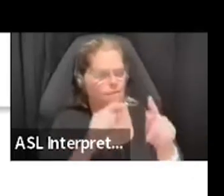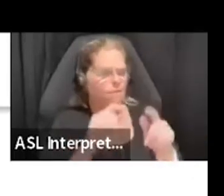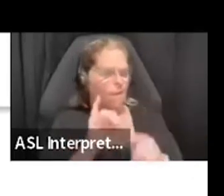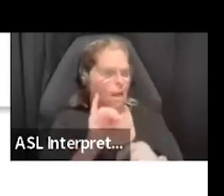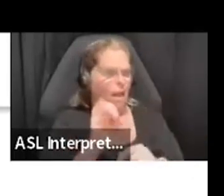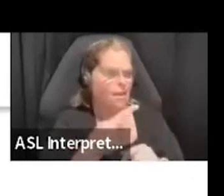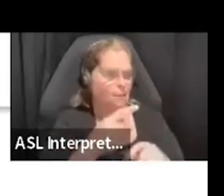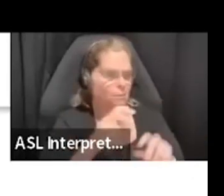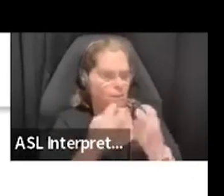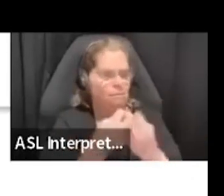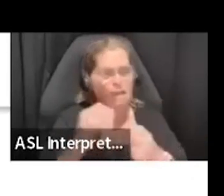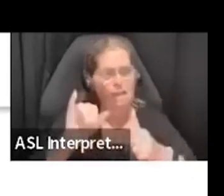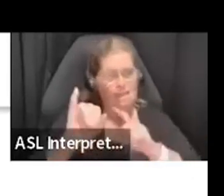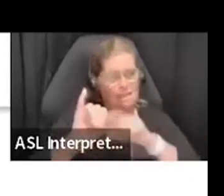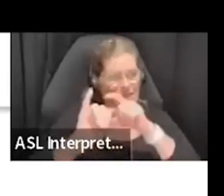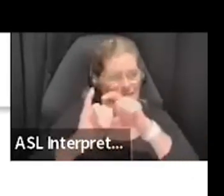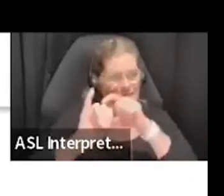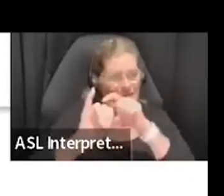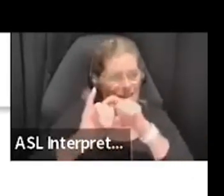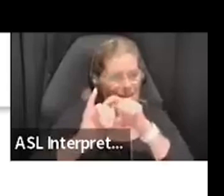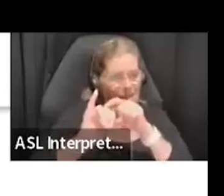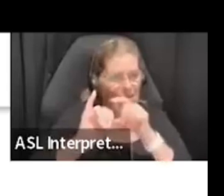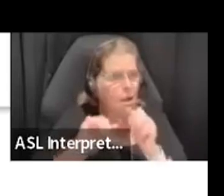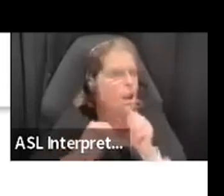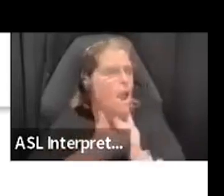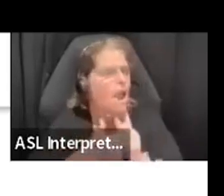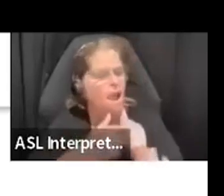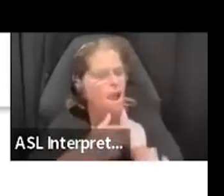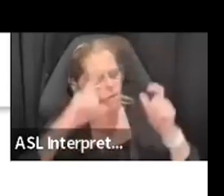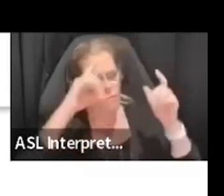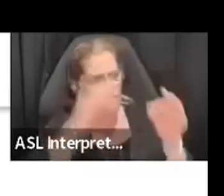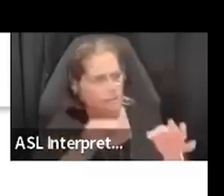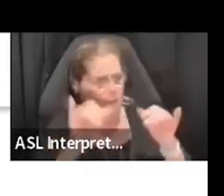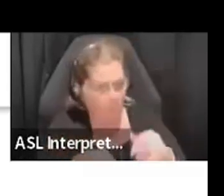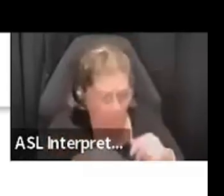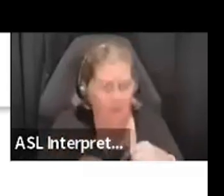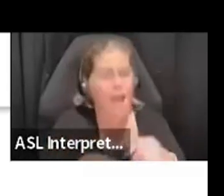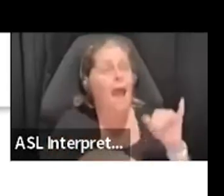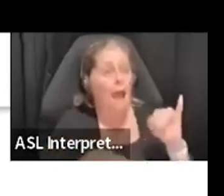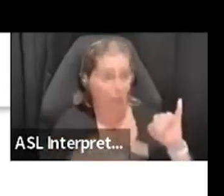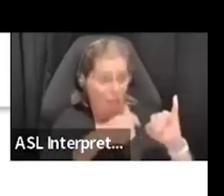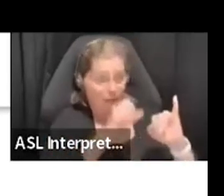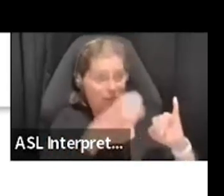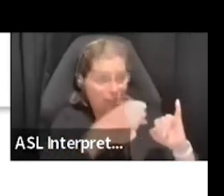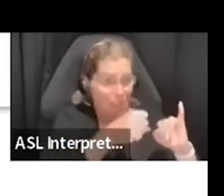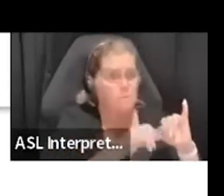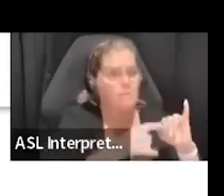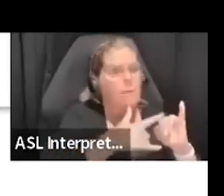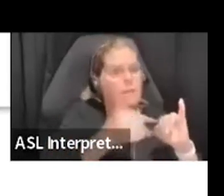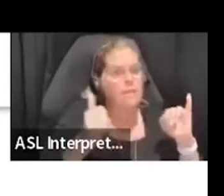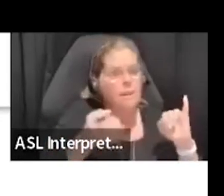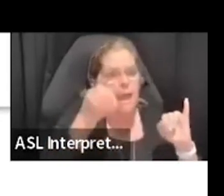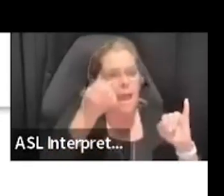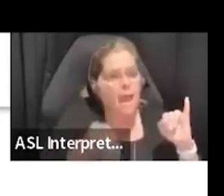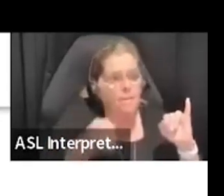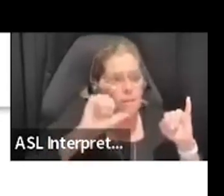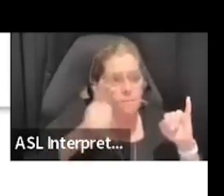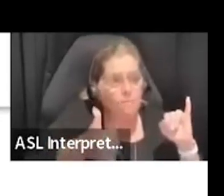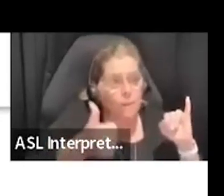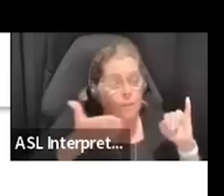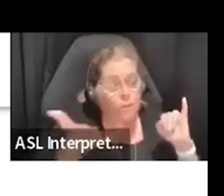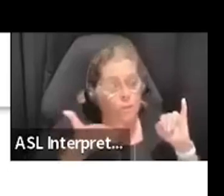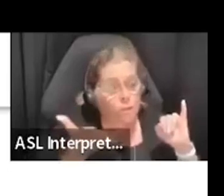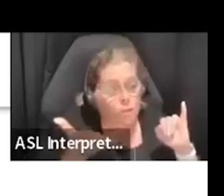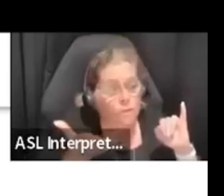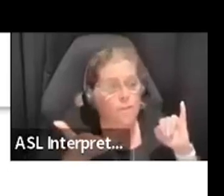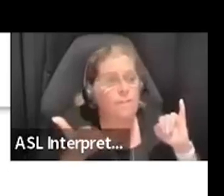the individual in the IEP, with also the requirement that there be evidence-based services that are based